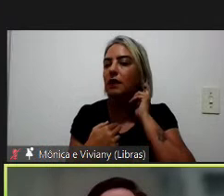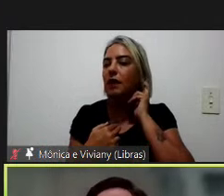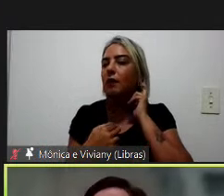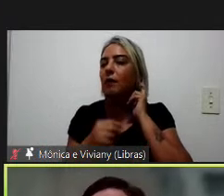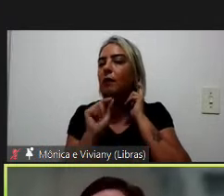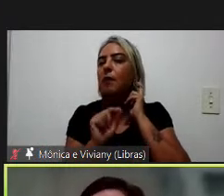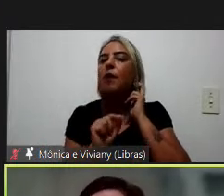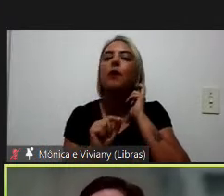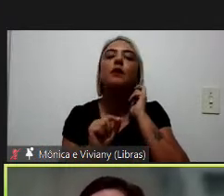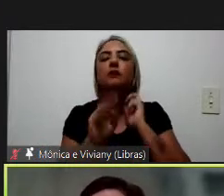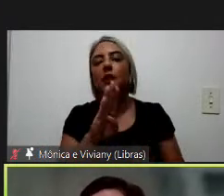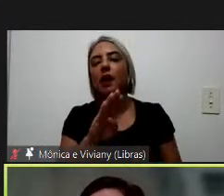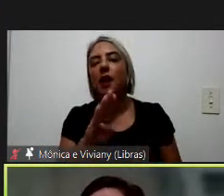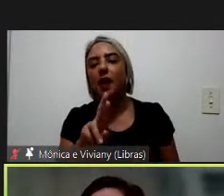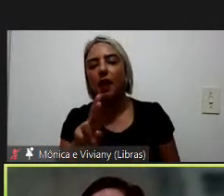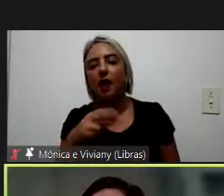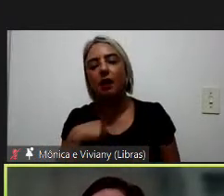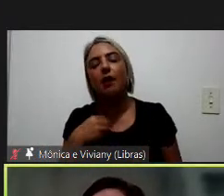website